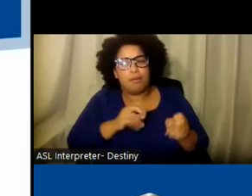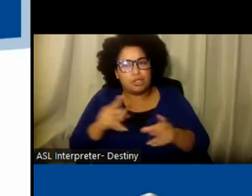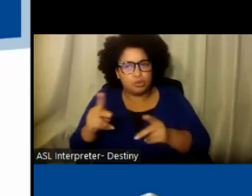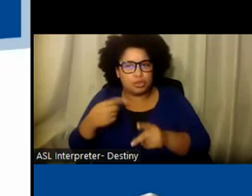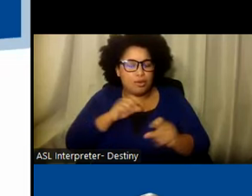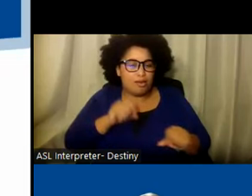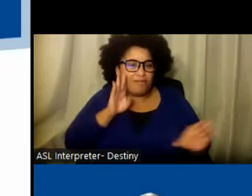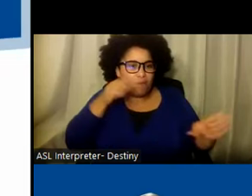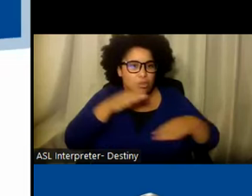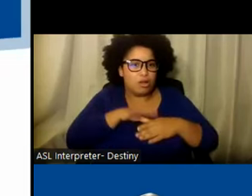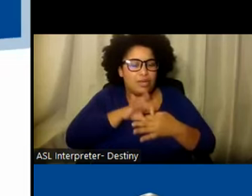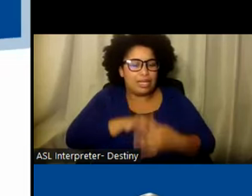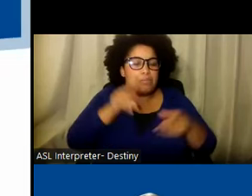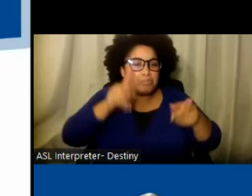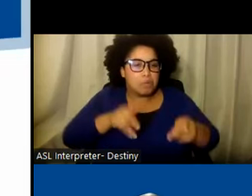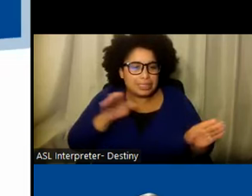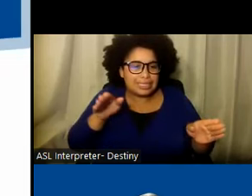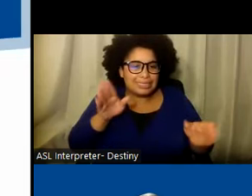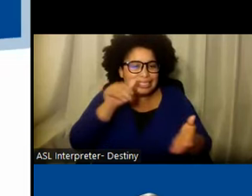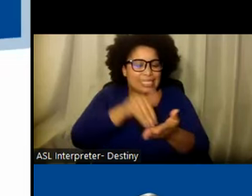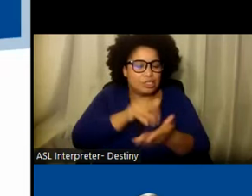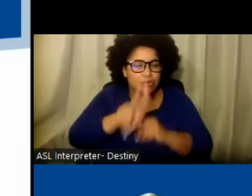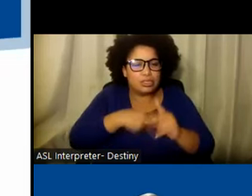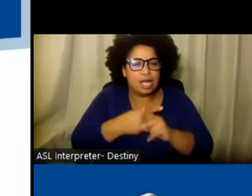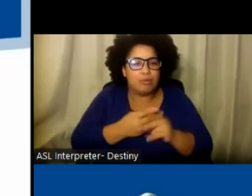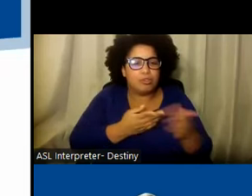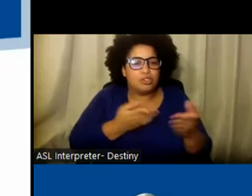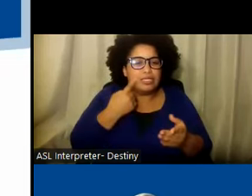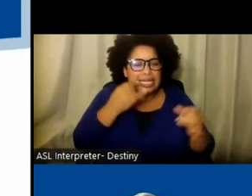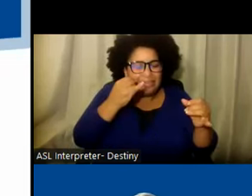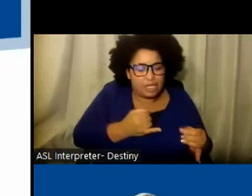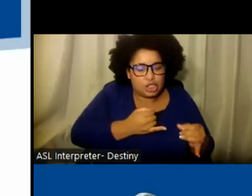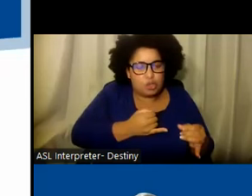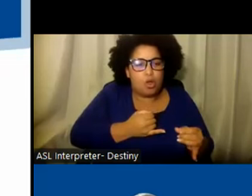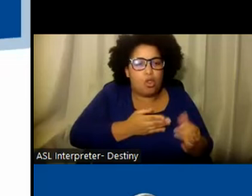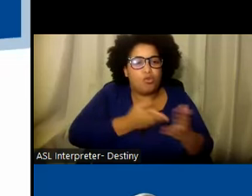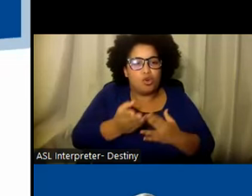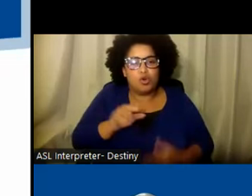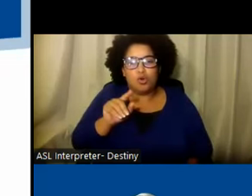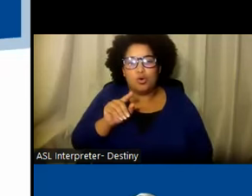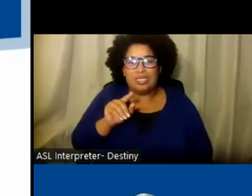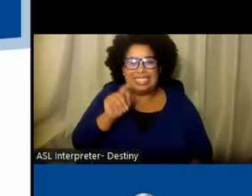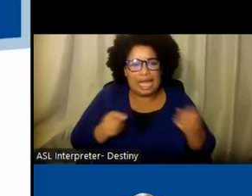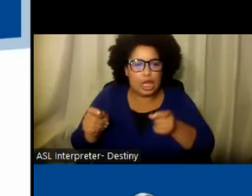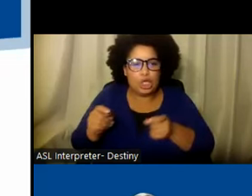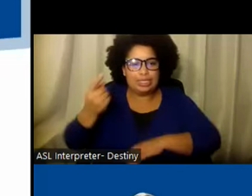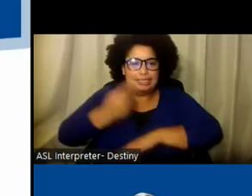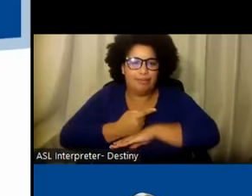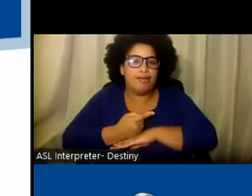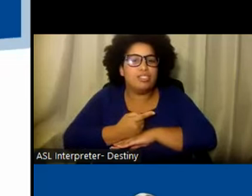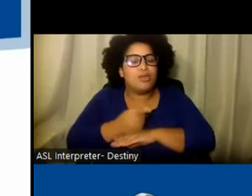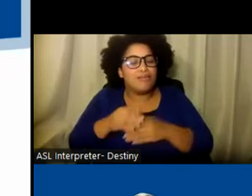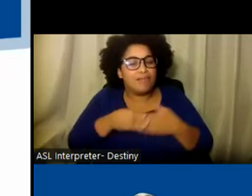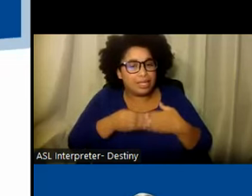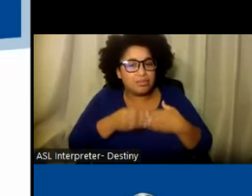really focus on person-centered services, individualized services for folks through tailored day to help maintain flexibility